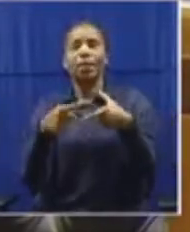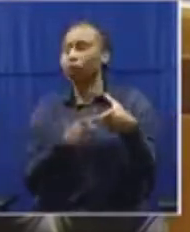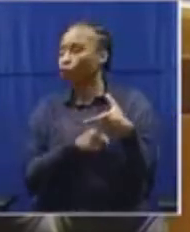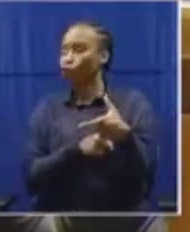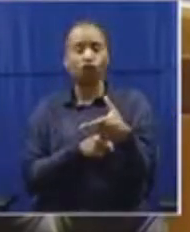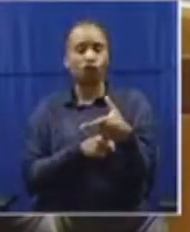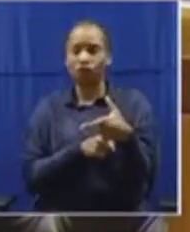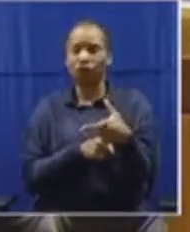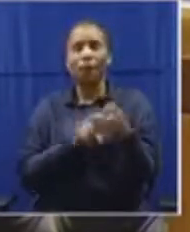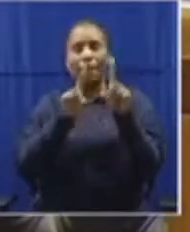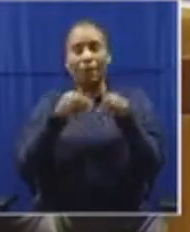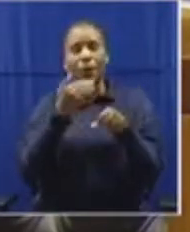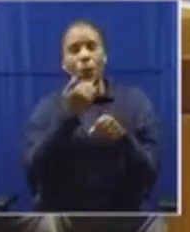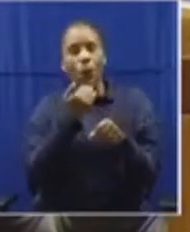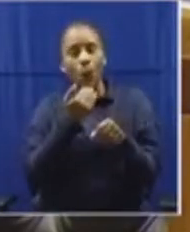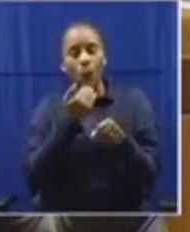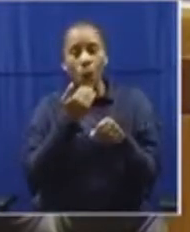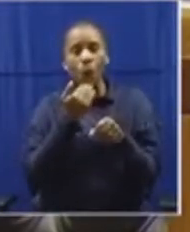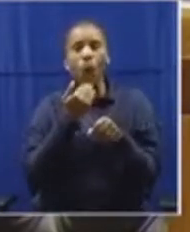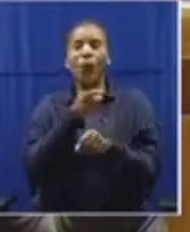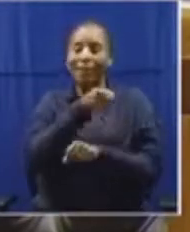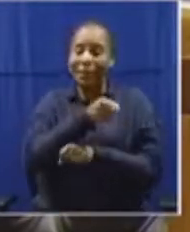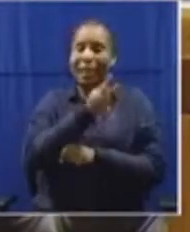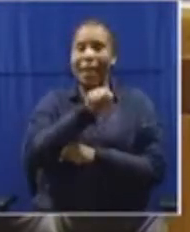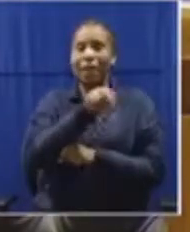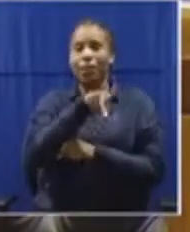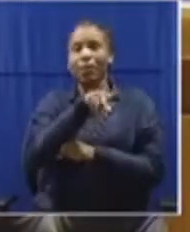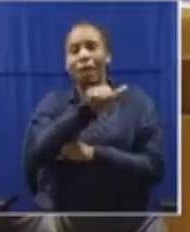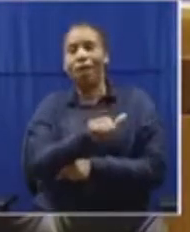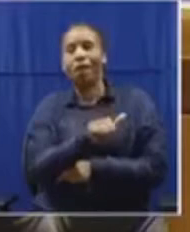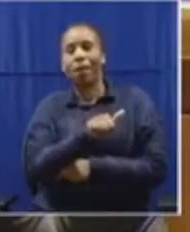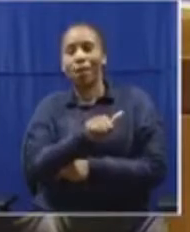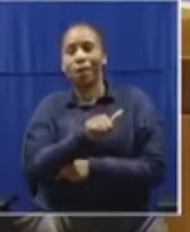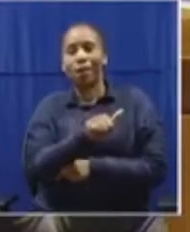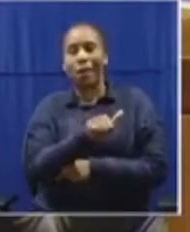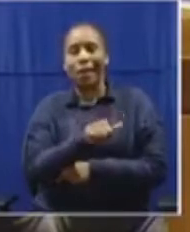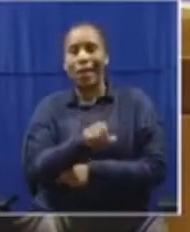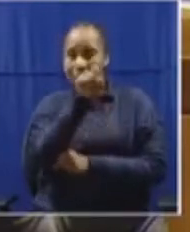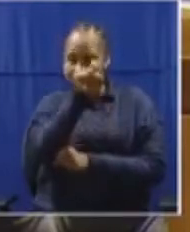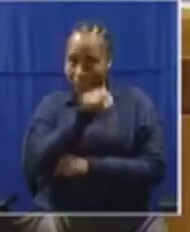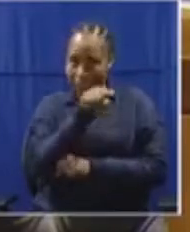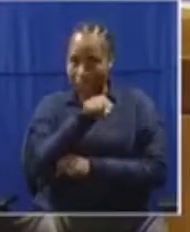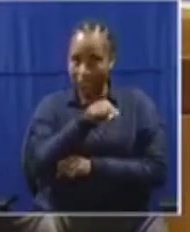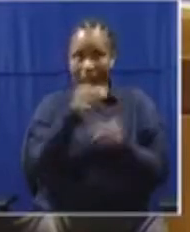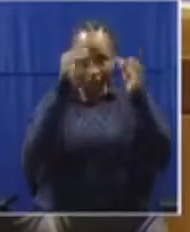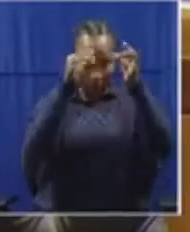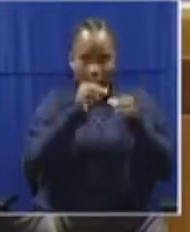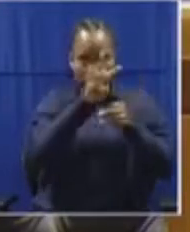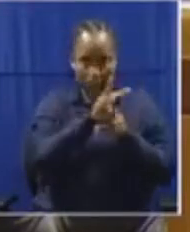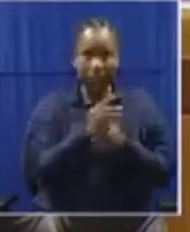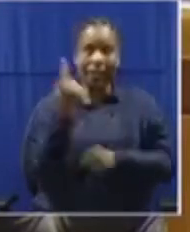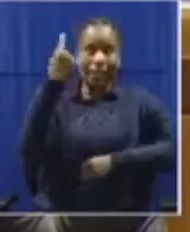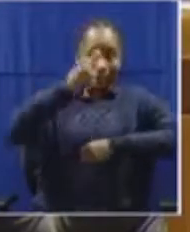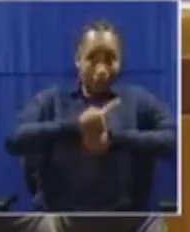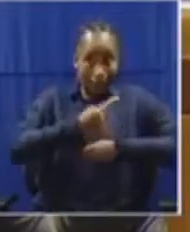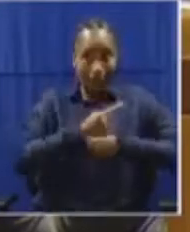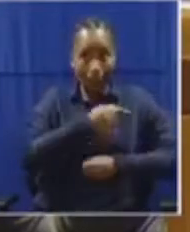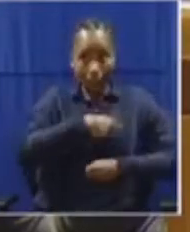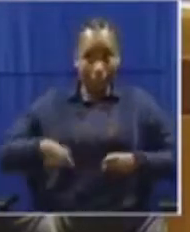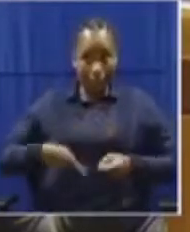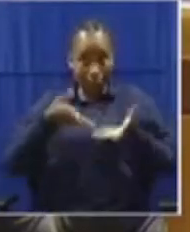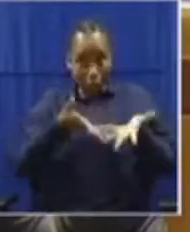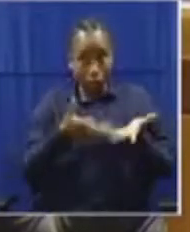the prosecuting authority that will take that decision. The day the president does so,